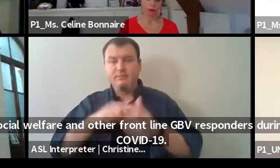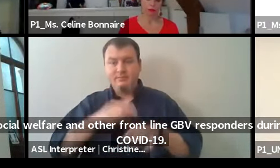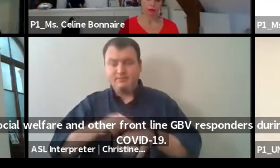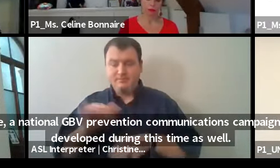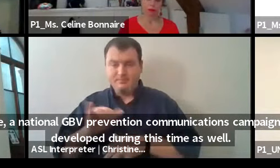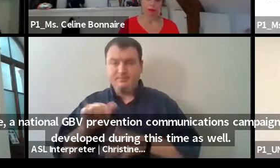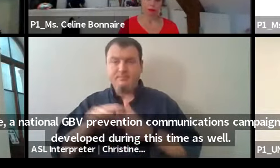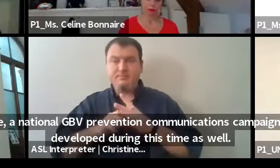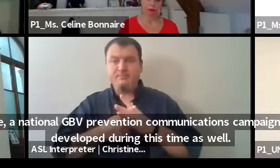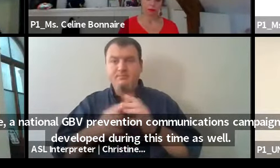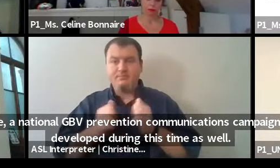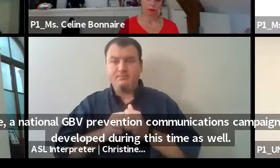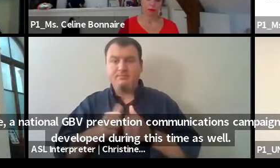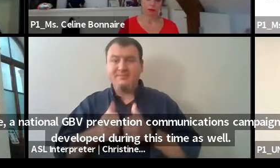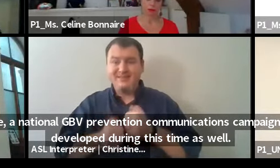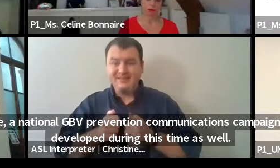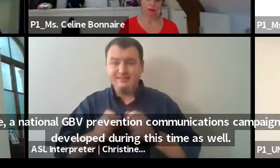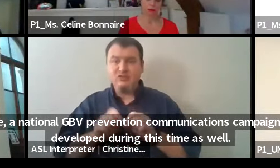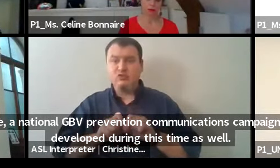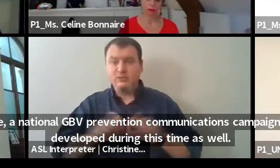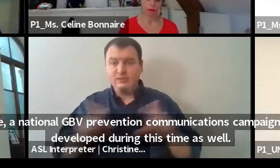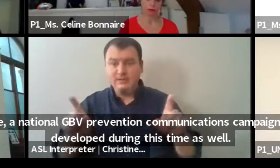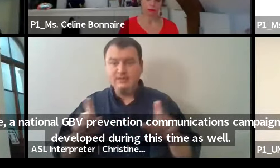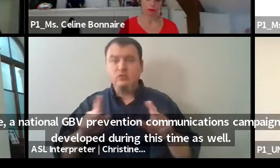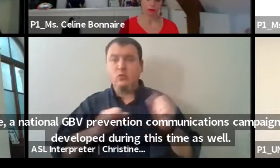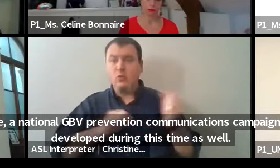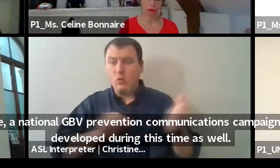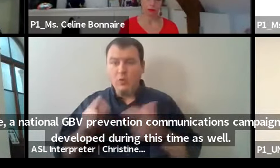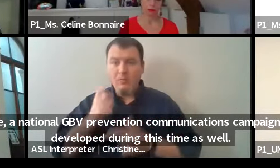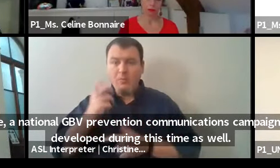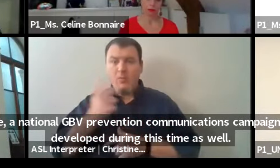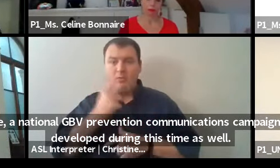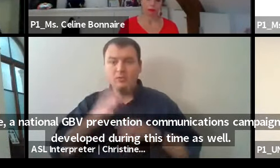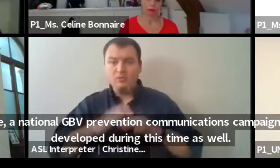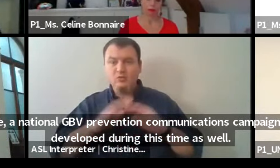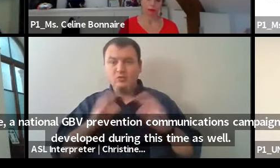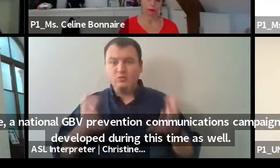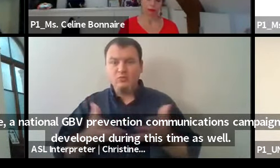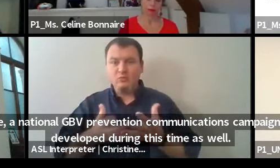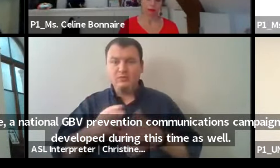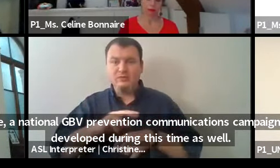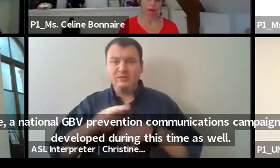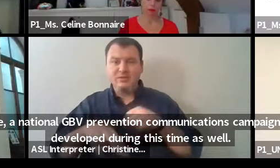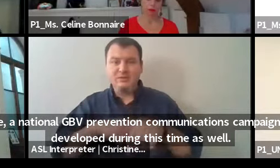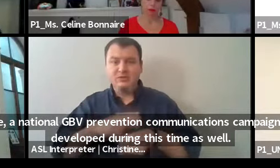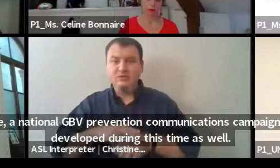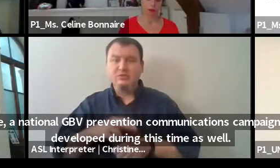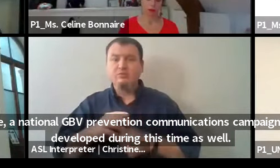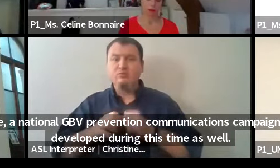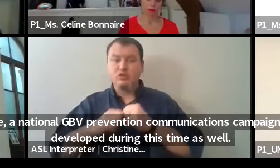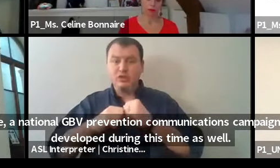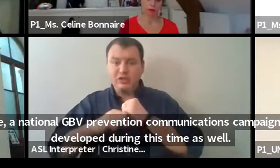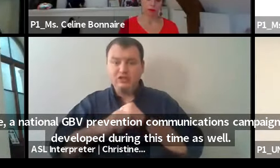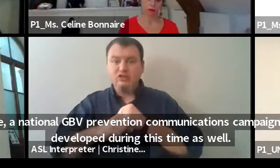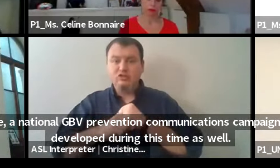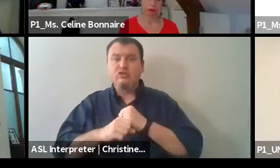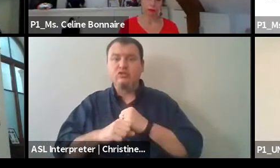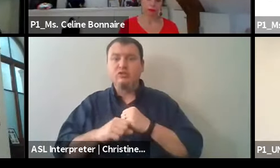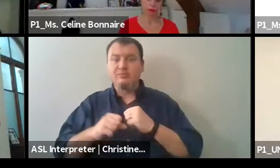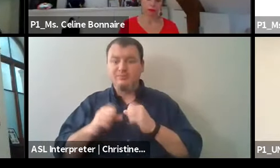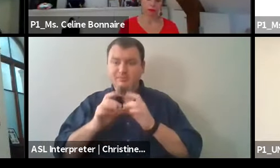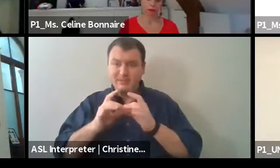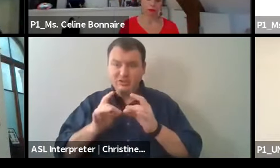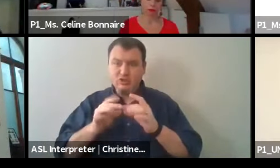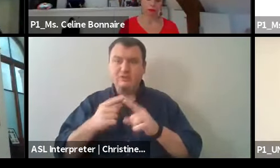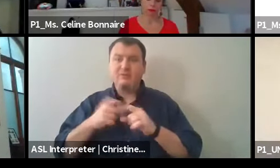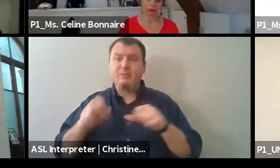starting with texting messages sent to all mobile phone users across the nation. Prevention and GBV services messages from